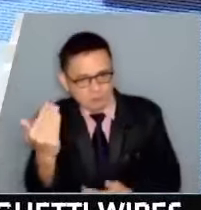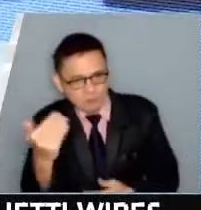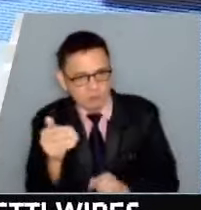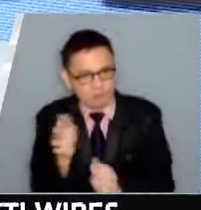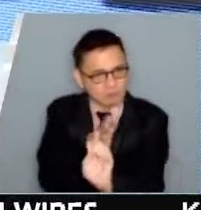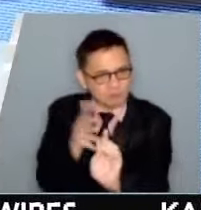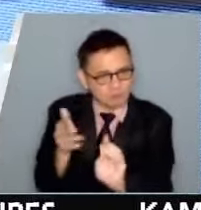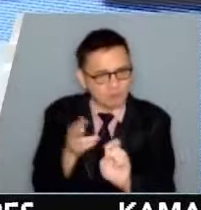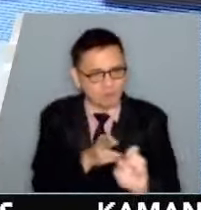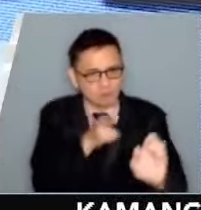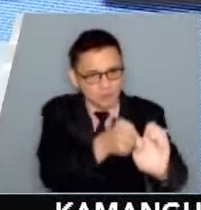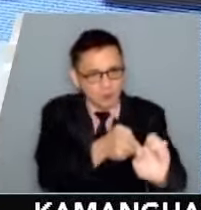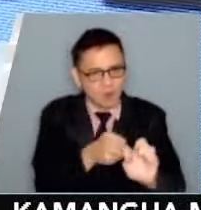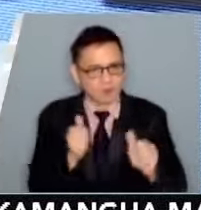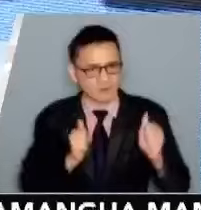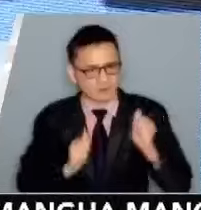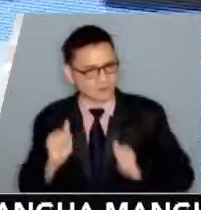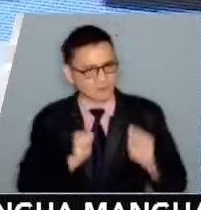lot of opportunity,